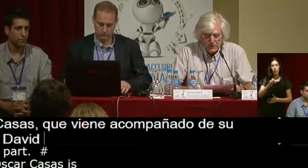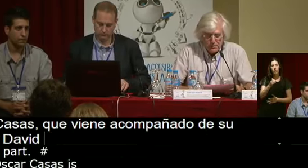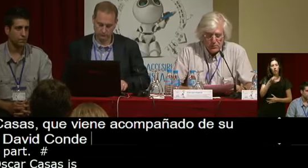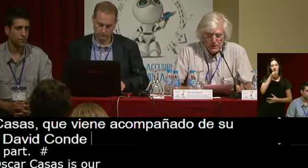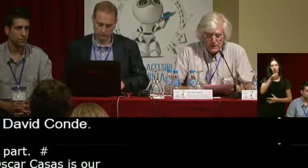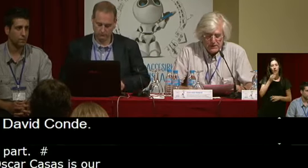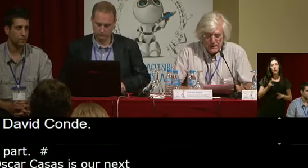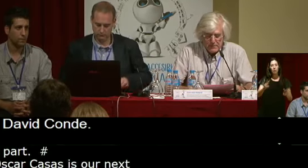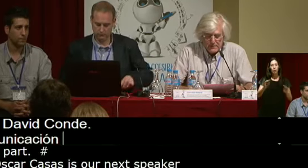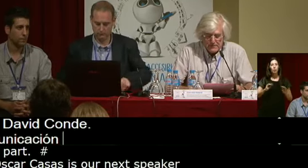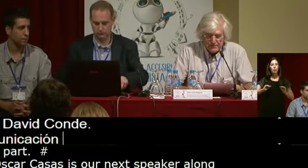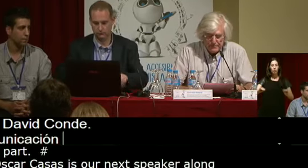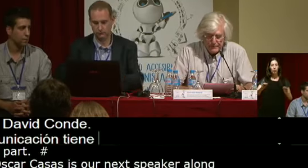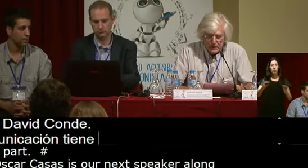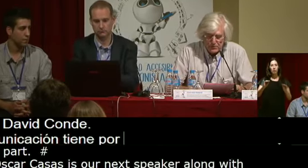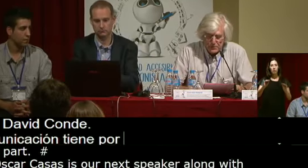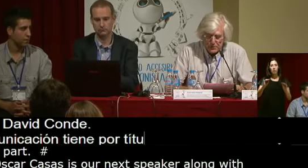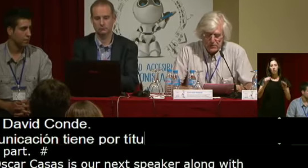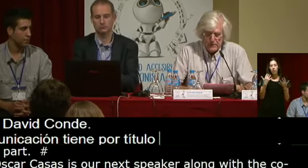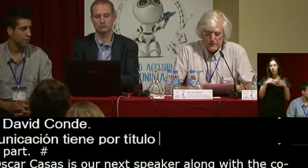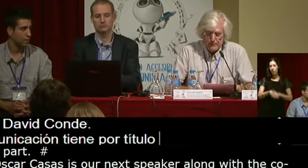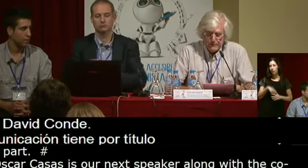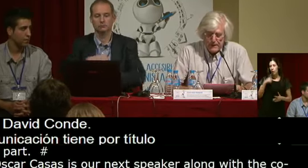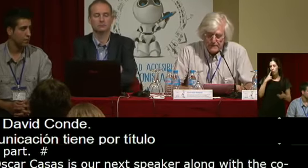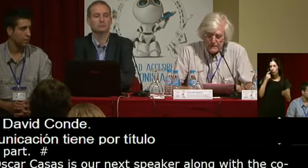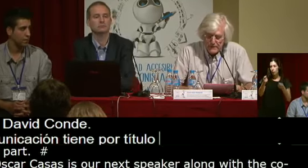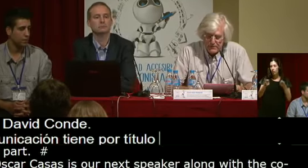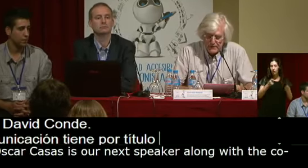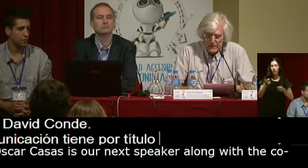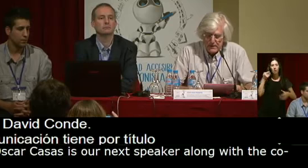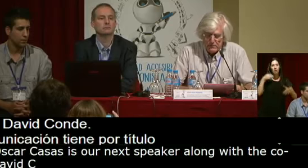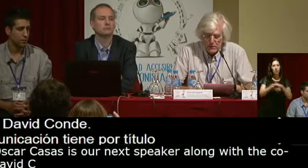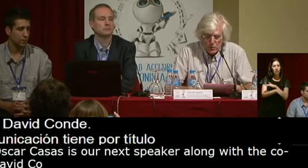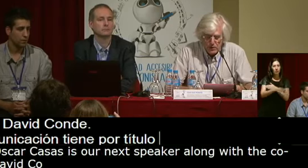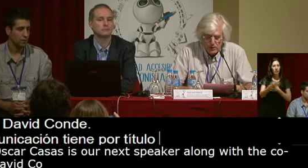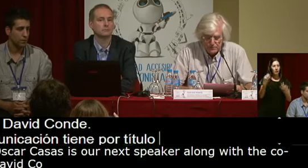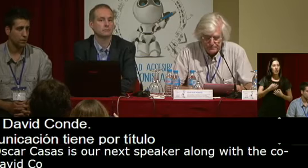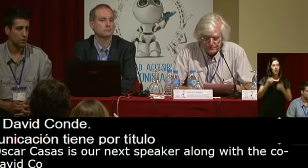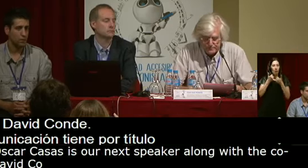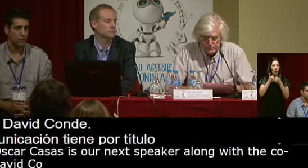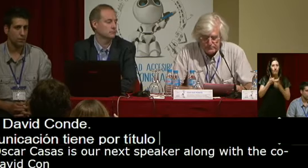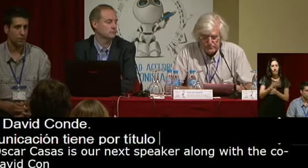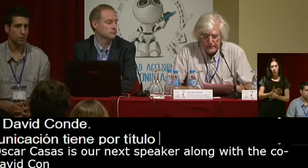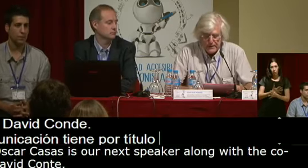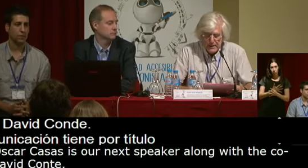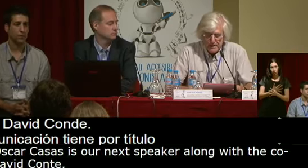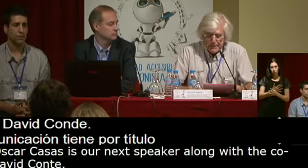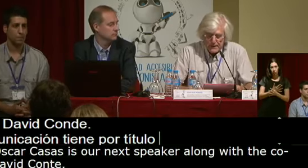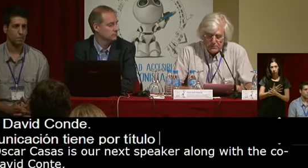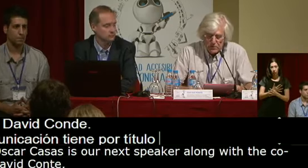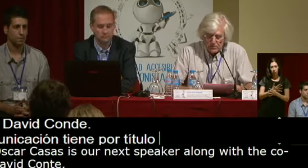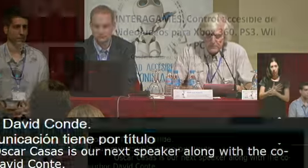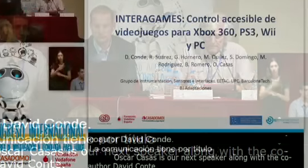Conde. The paper is entitled Integrams, Accessible Control of Video Games